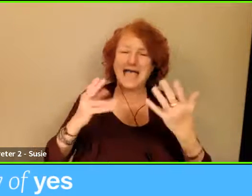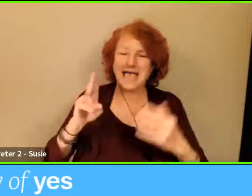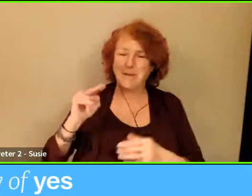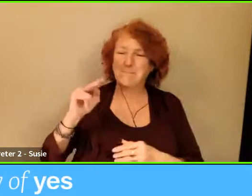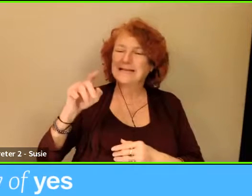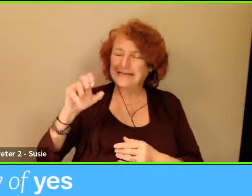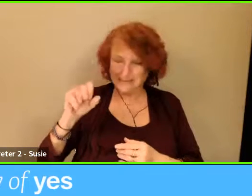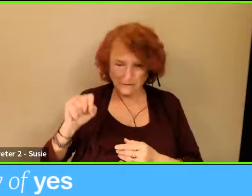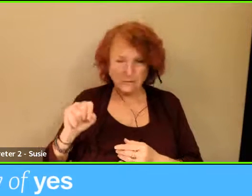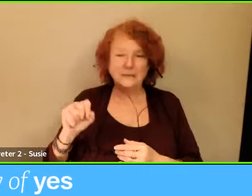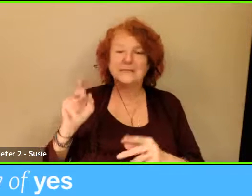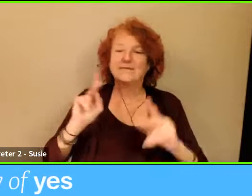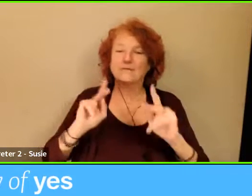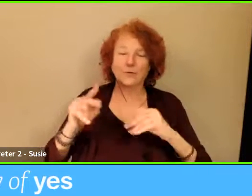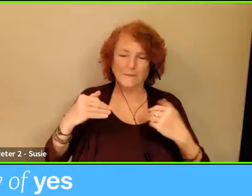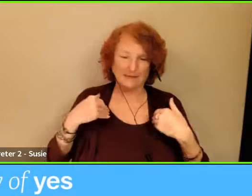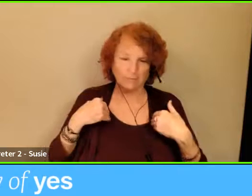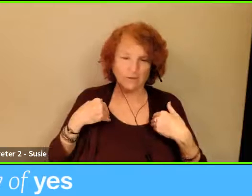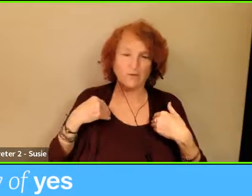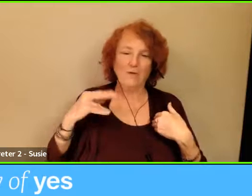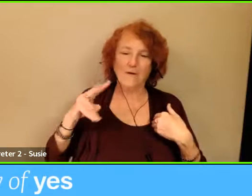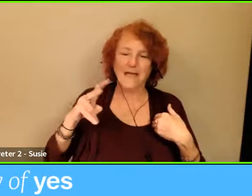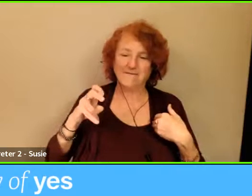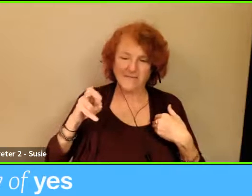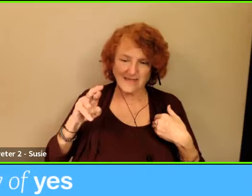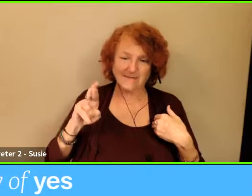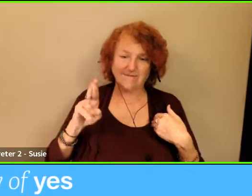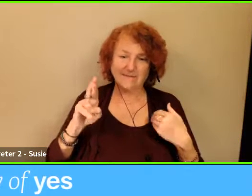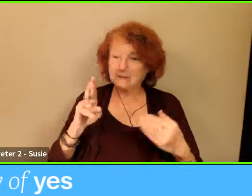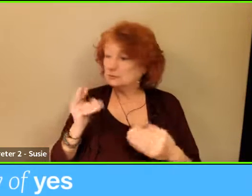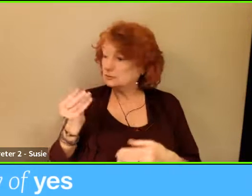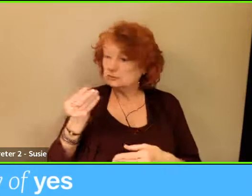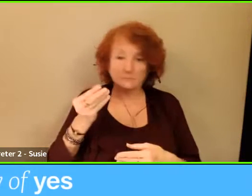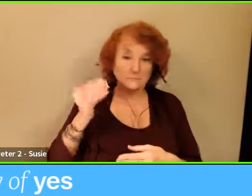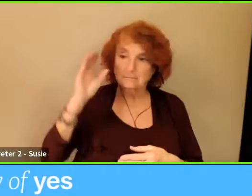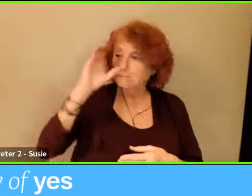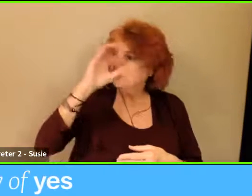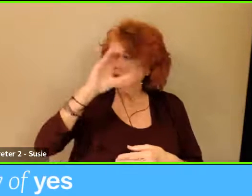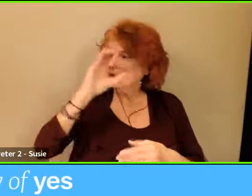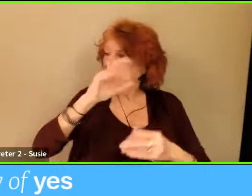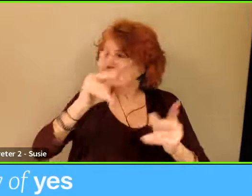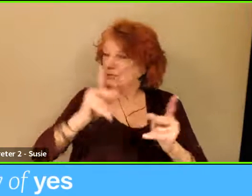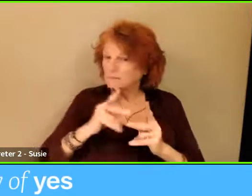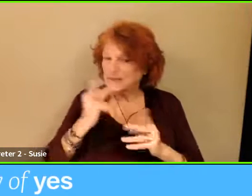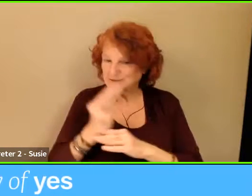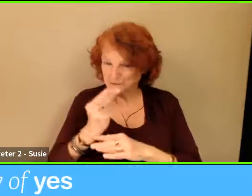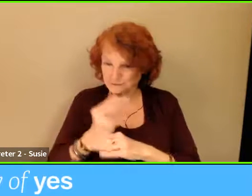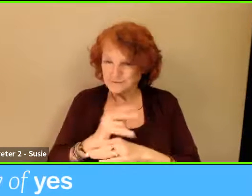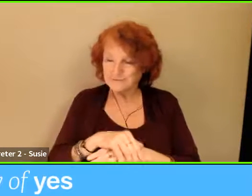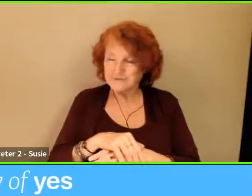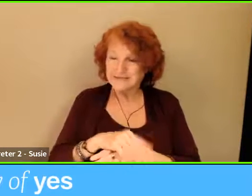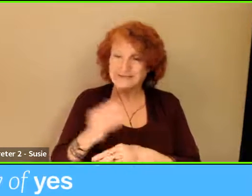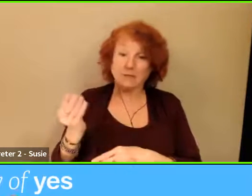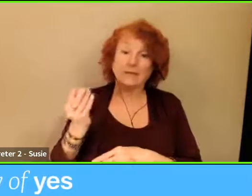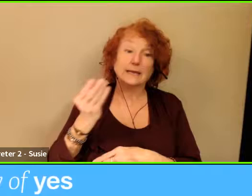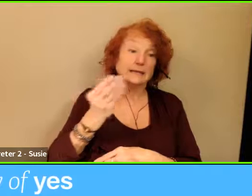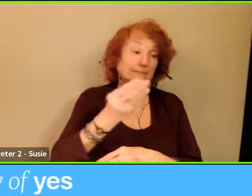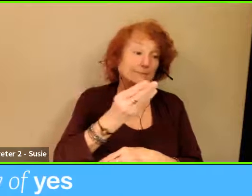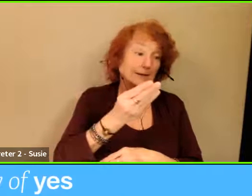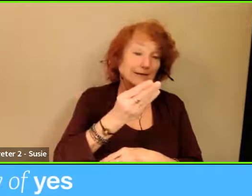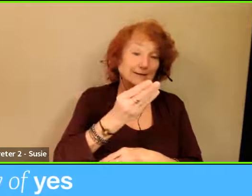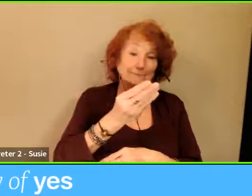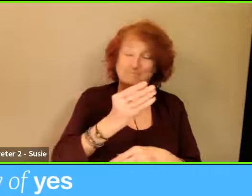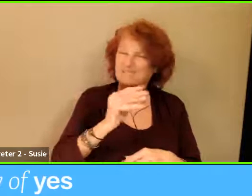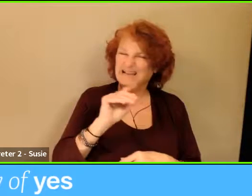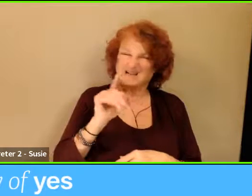that voucher and who are looking for a place to use it. So, and that means that they can take their voucher, not just to,